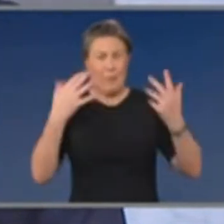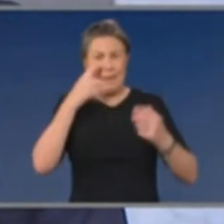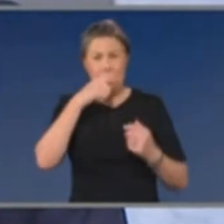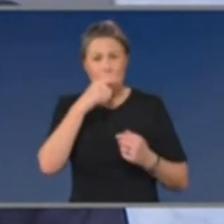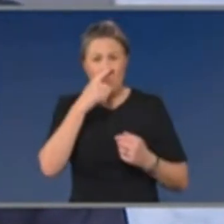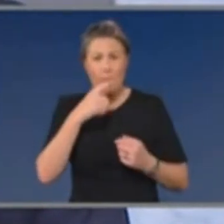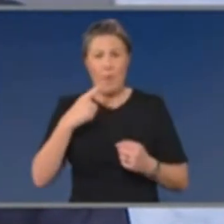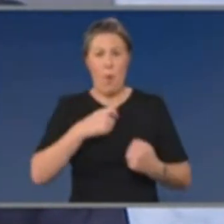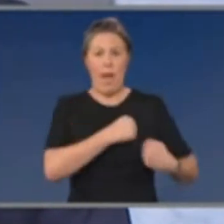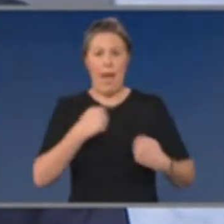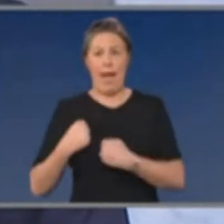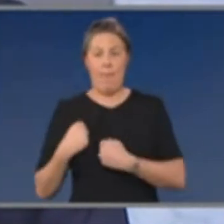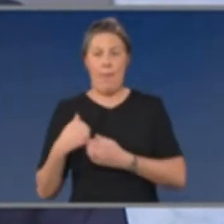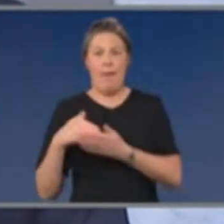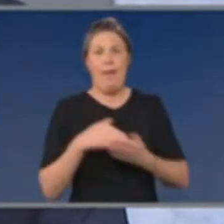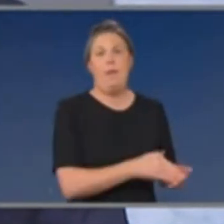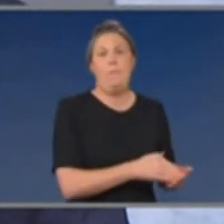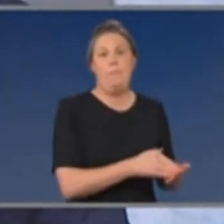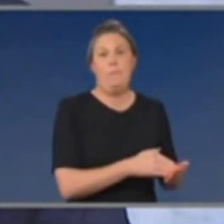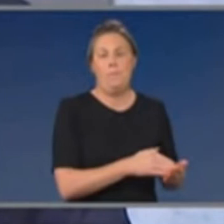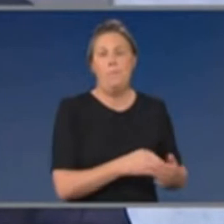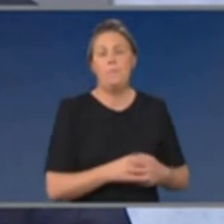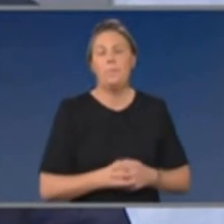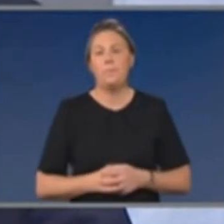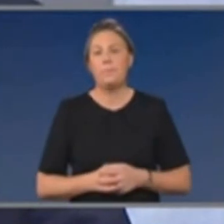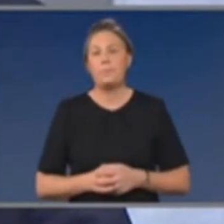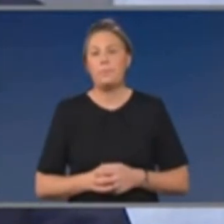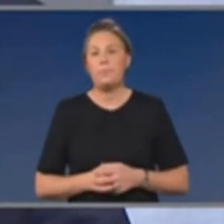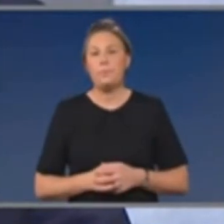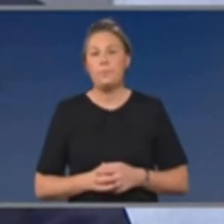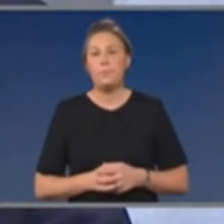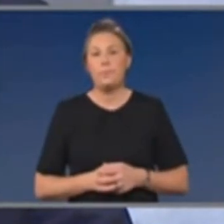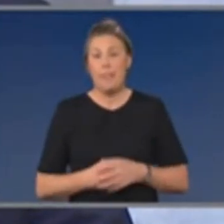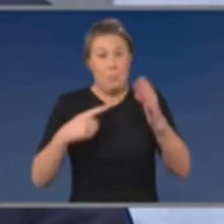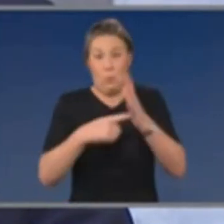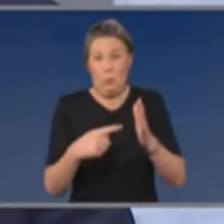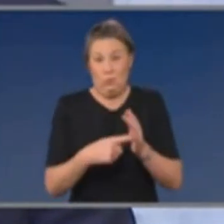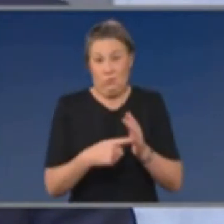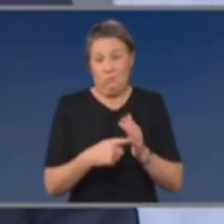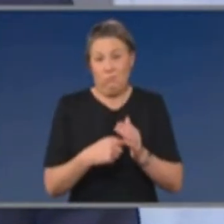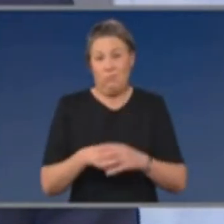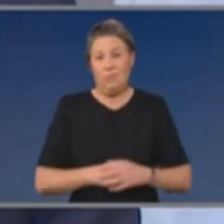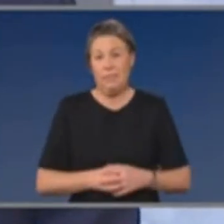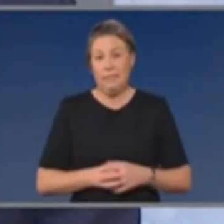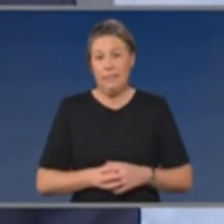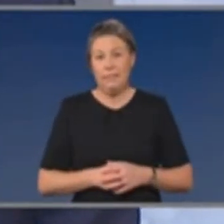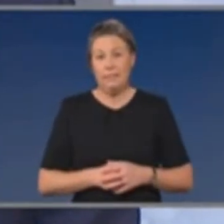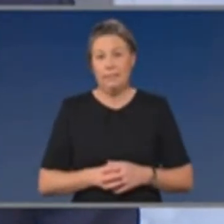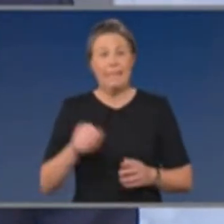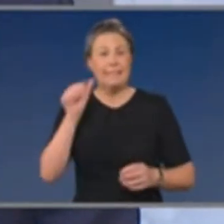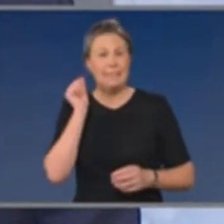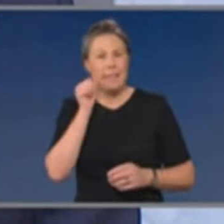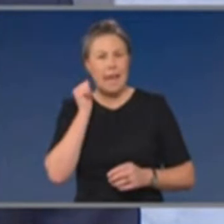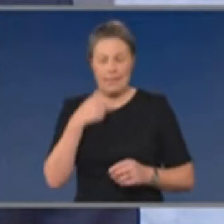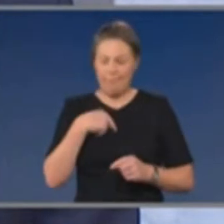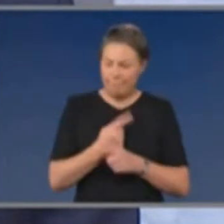in Victoria and Deputy Chief Health Officer who's running that task, I think is very essential. I made a comment yesterday, I think